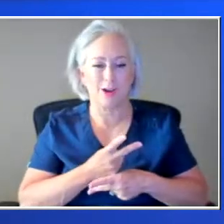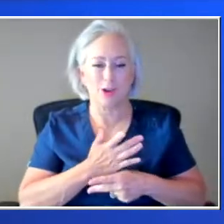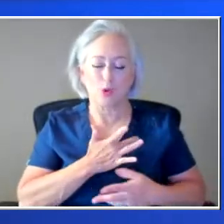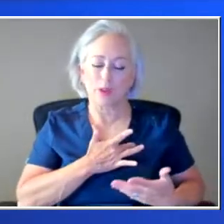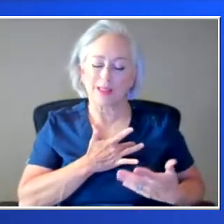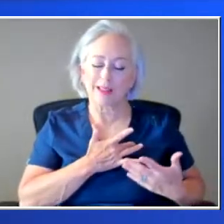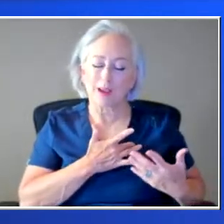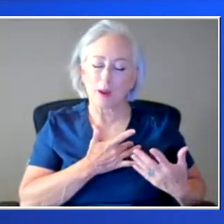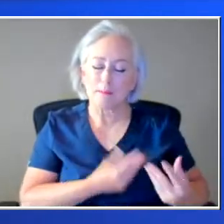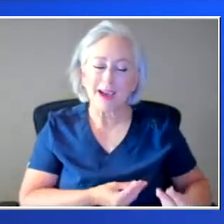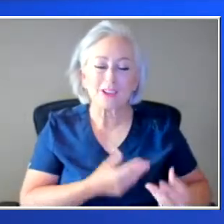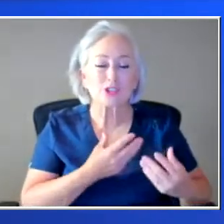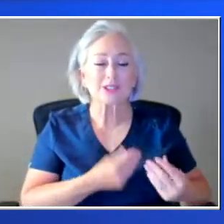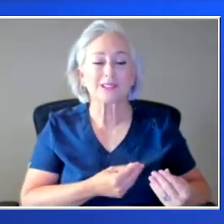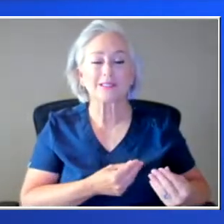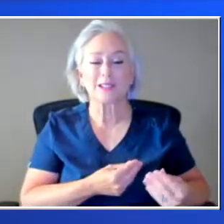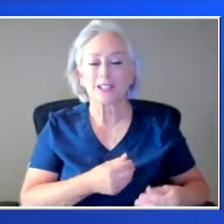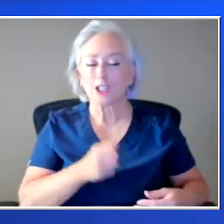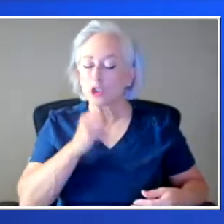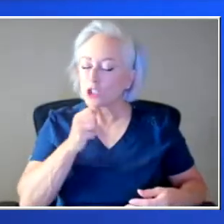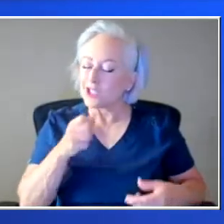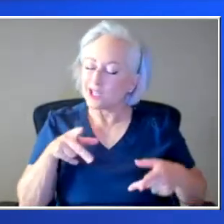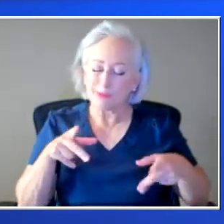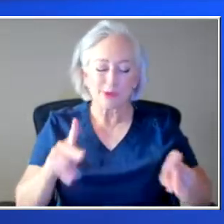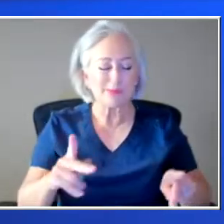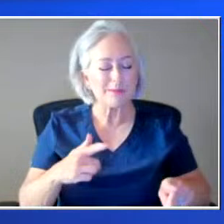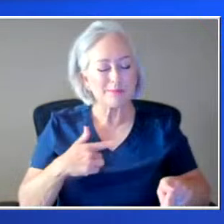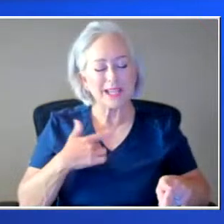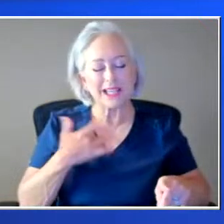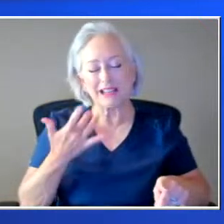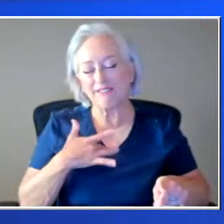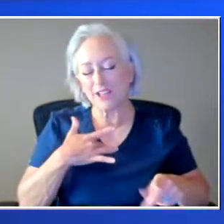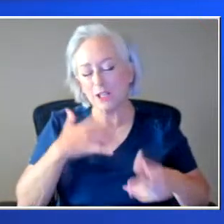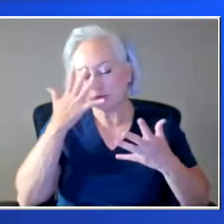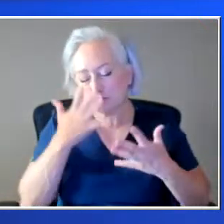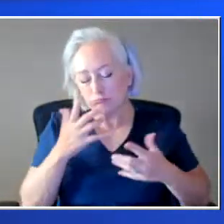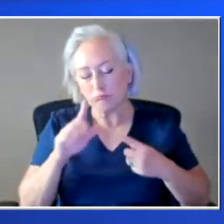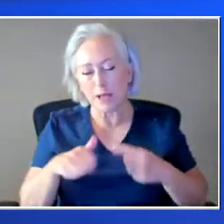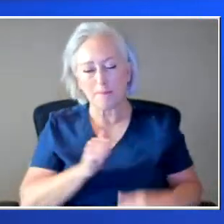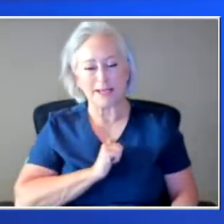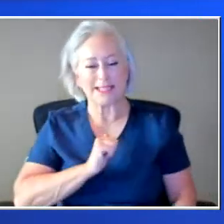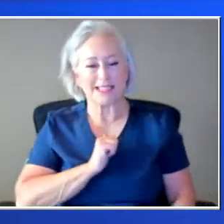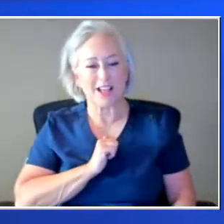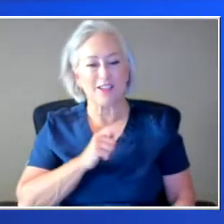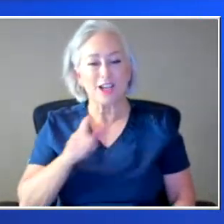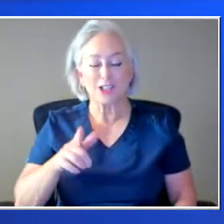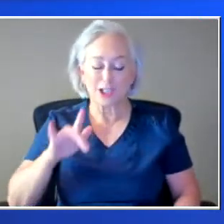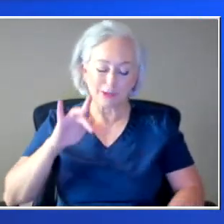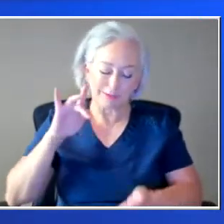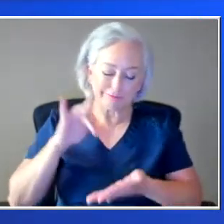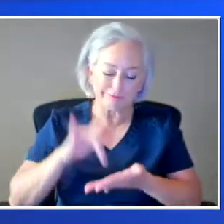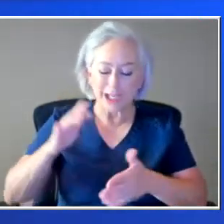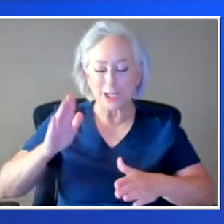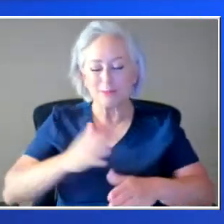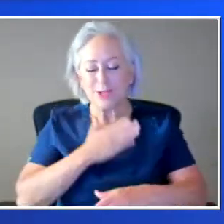sorry for myself. She danced around and played music, and I would make a mess, you know,